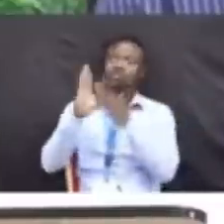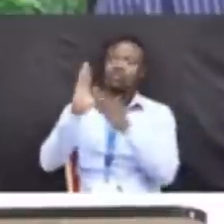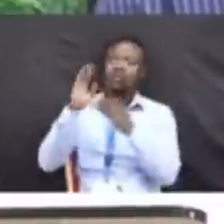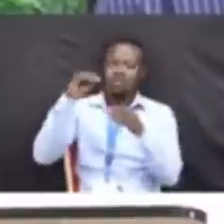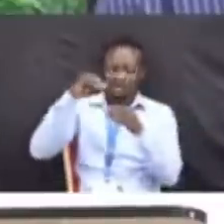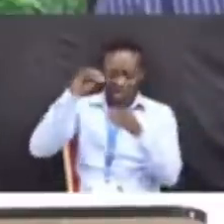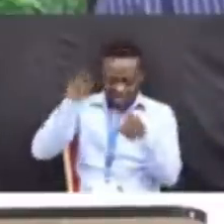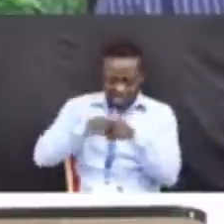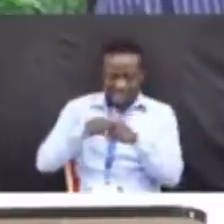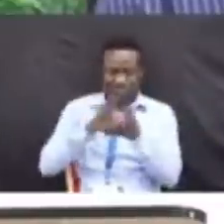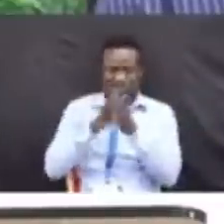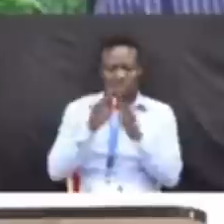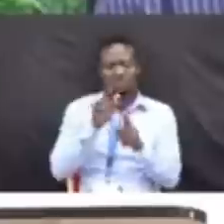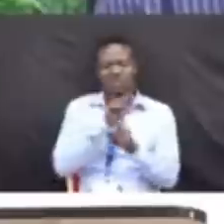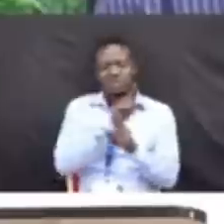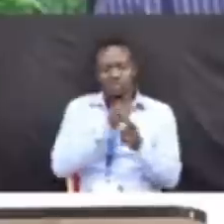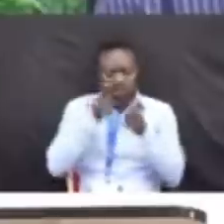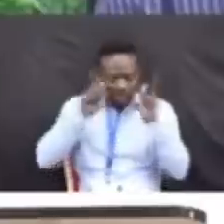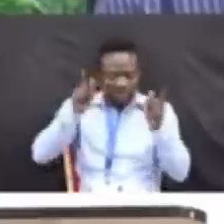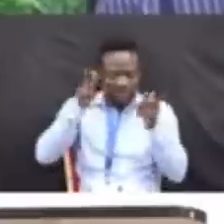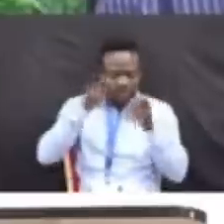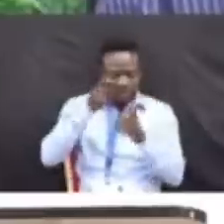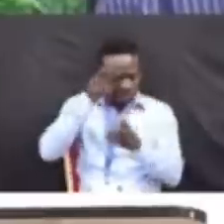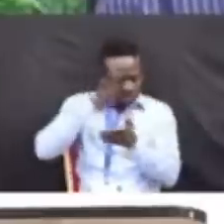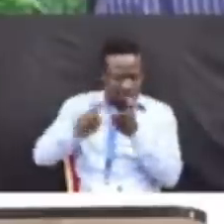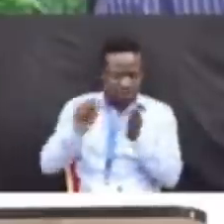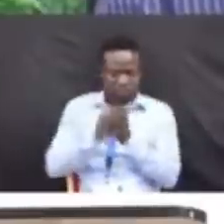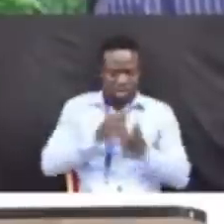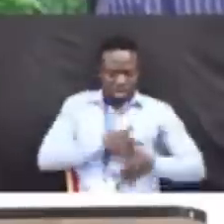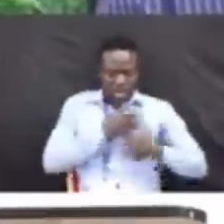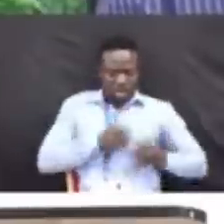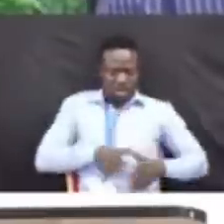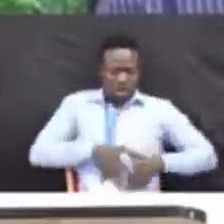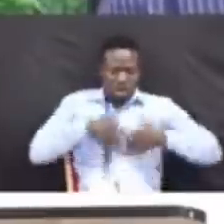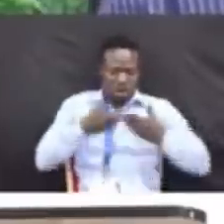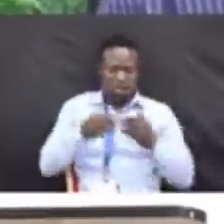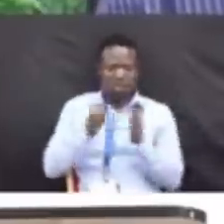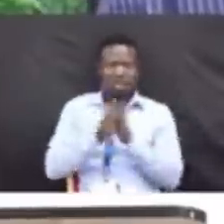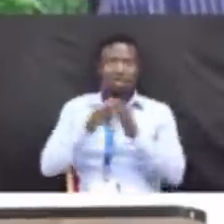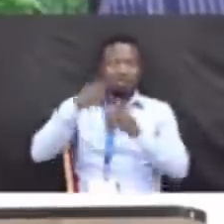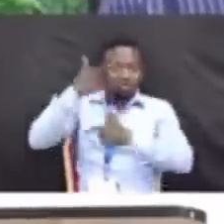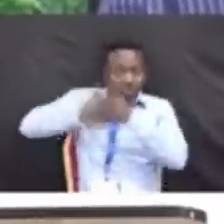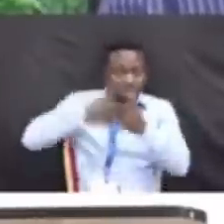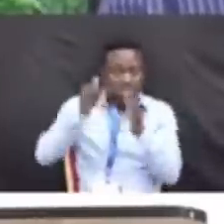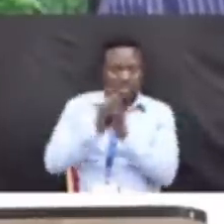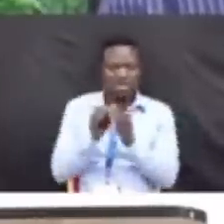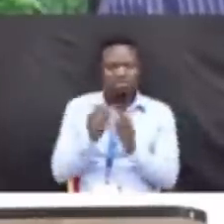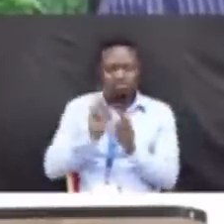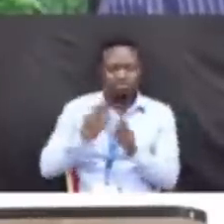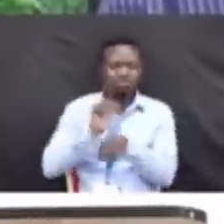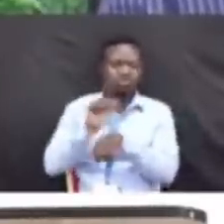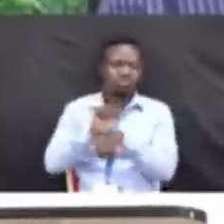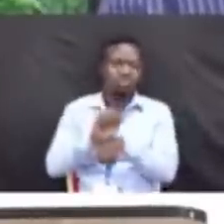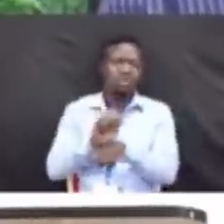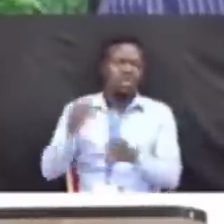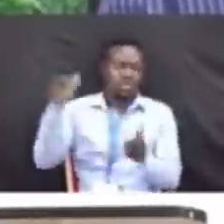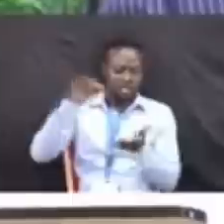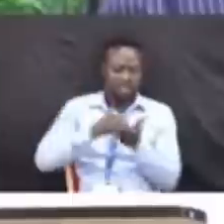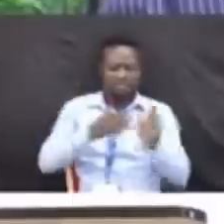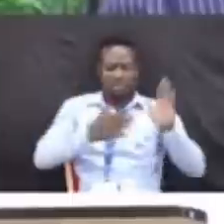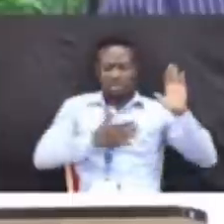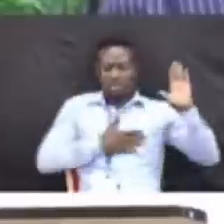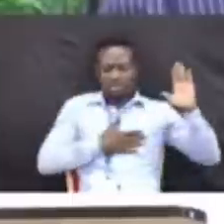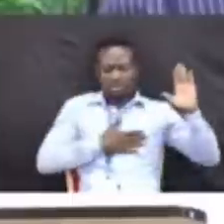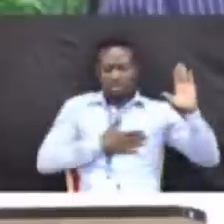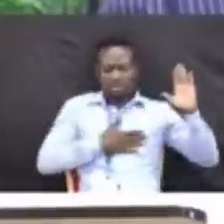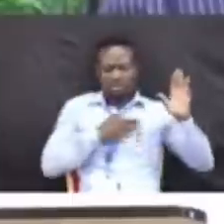capacity wholeheartedly and with all the grace that the Lord has blessed me with. I further pledge to be loyal